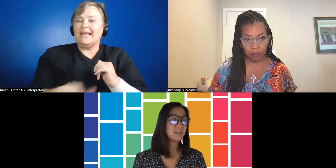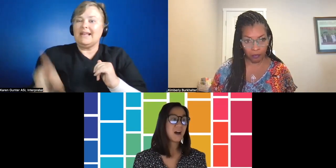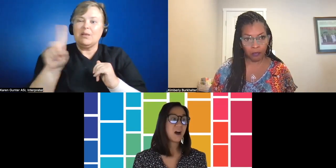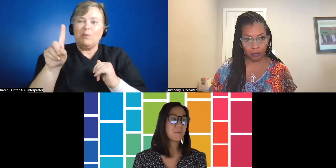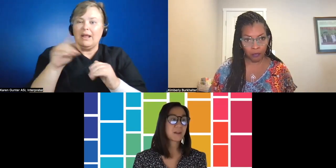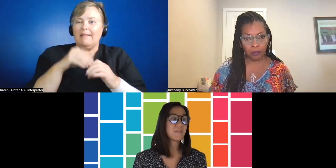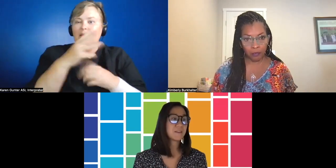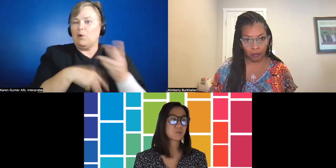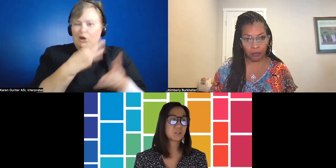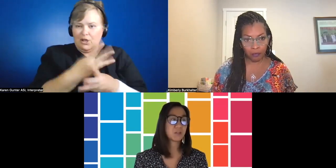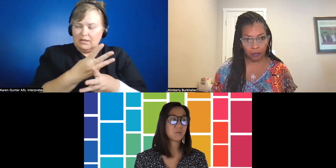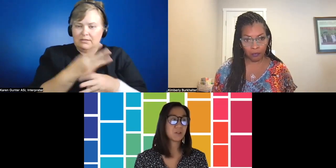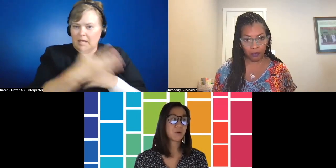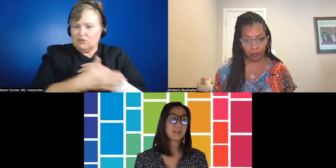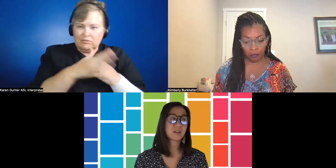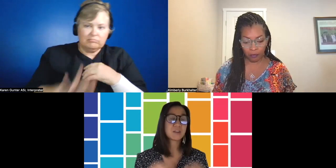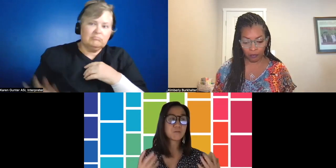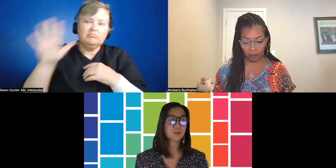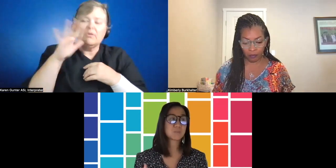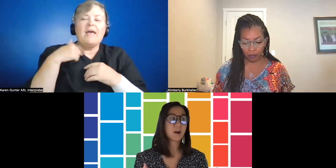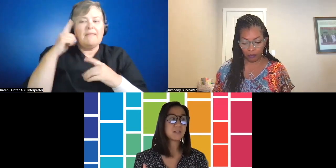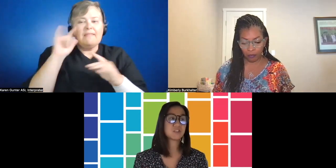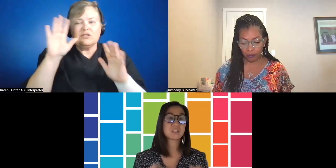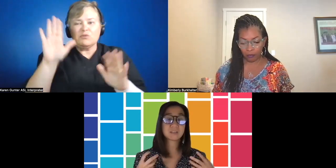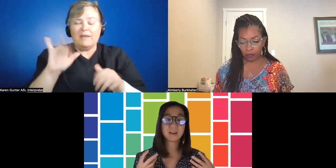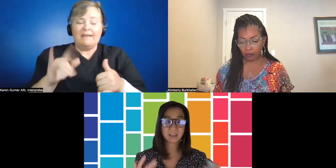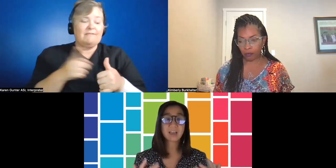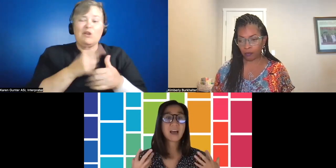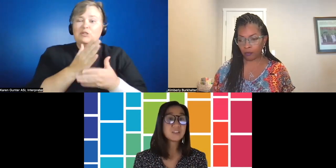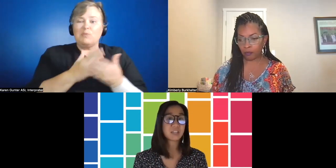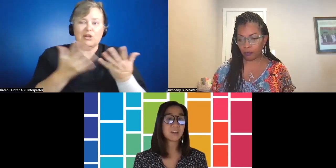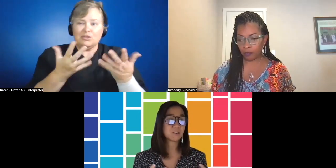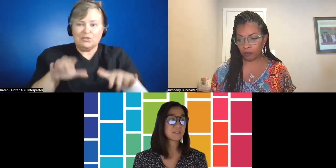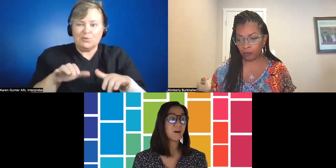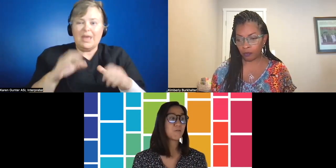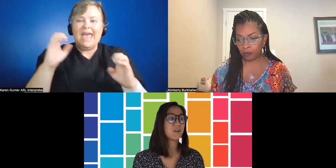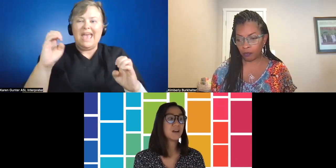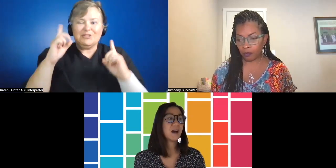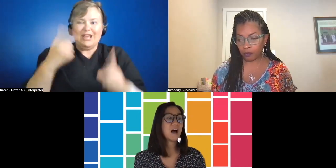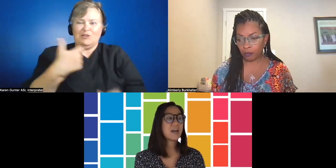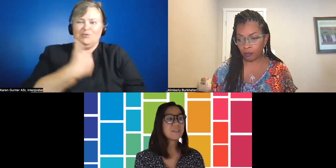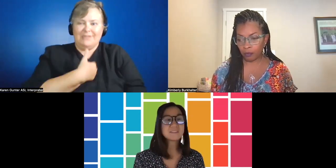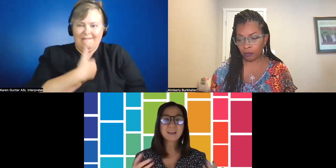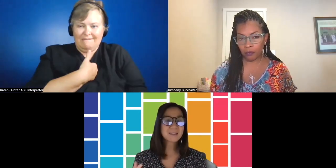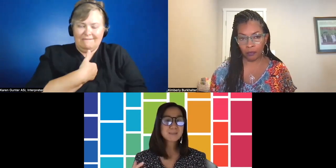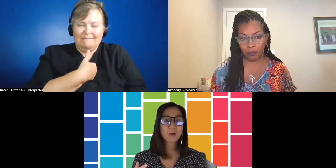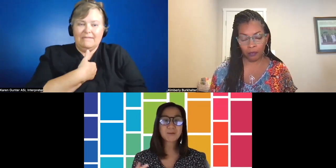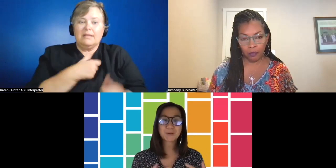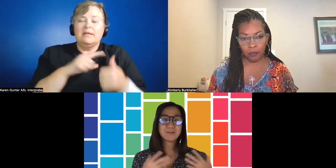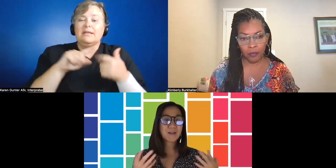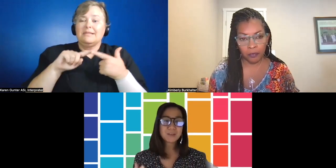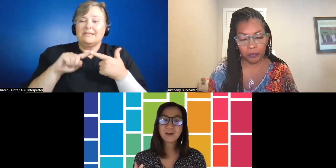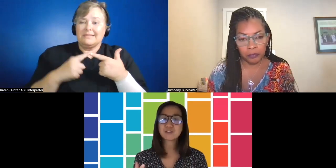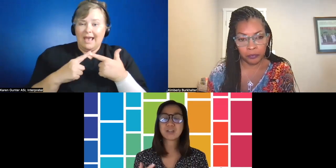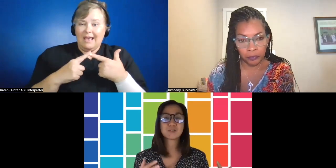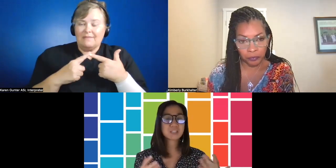world, that I think is really, really great. So I think the first part is just, again, educating yourself. I think the second is, right, like